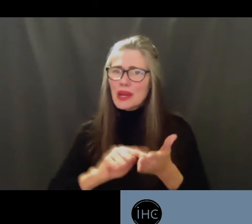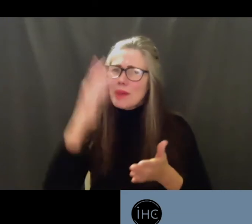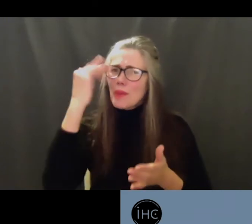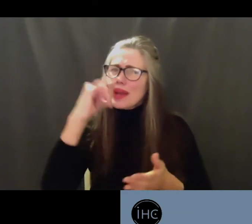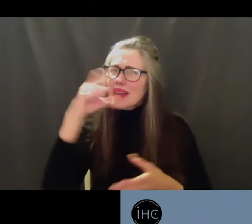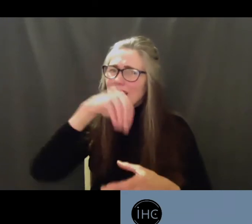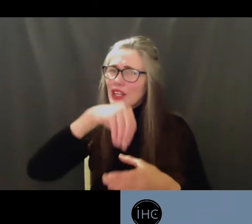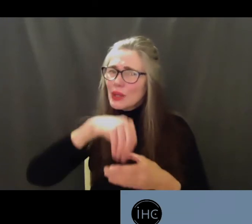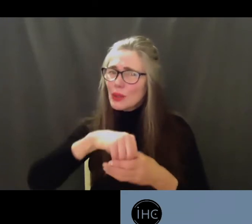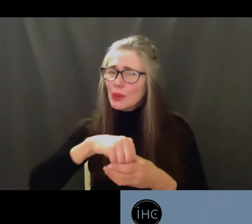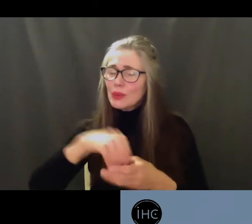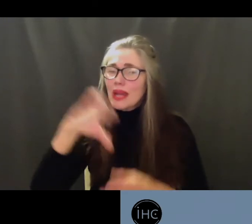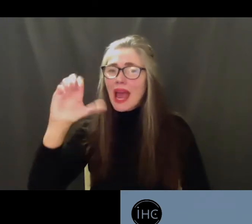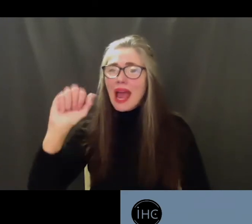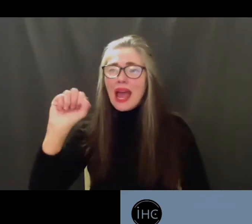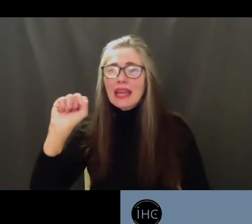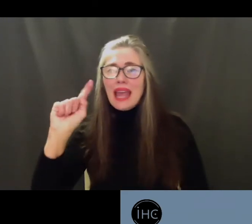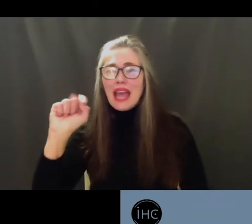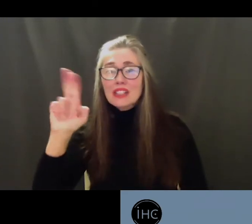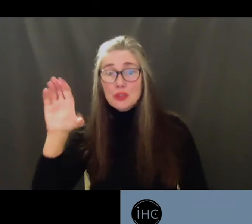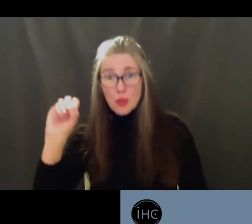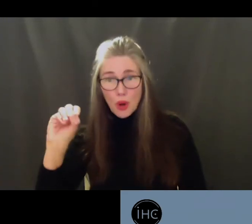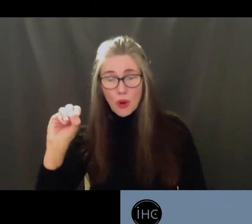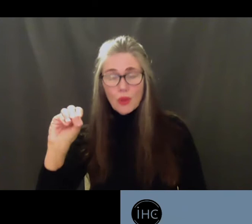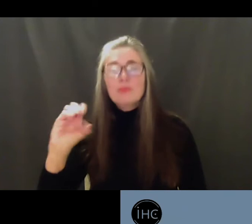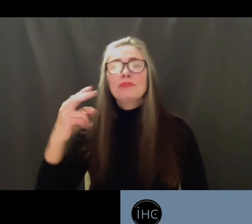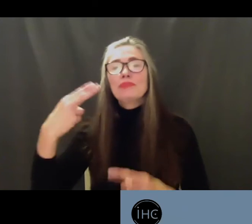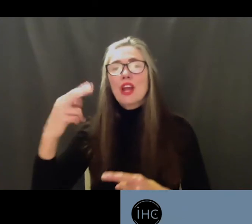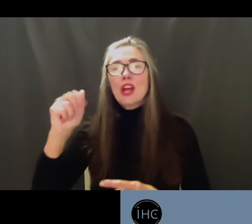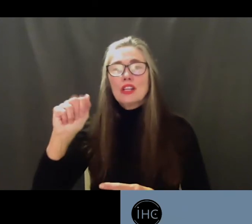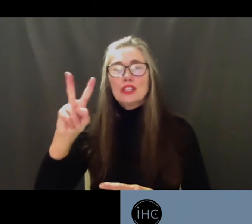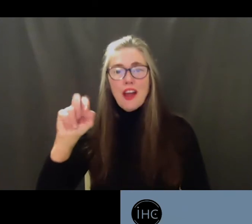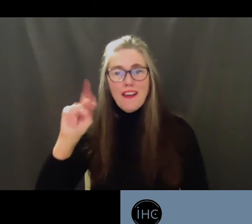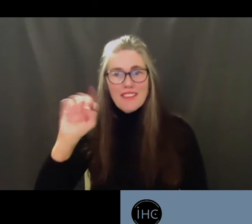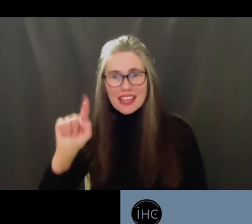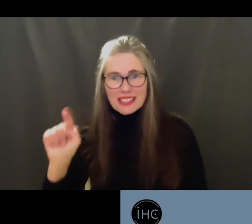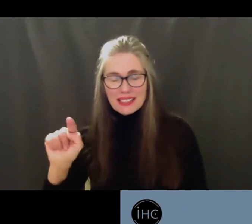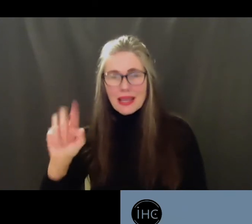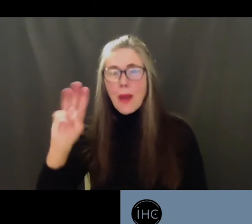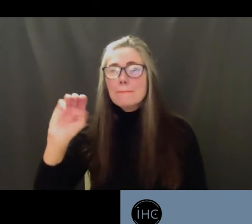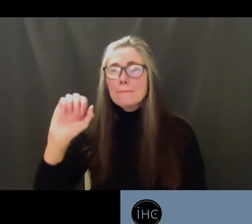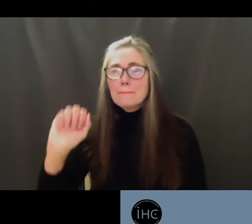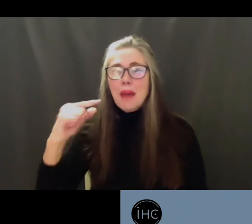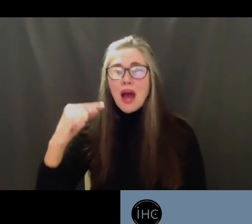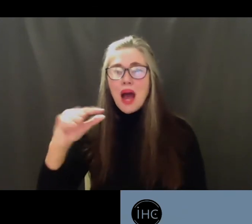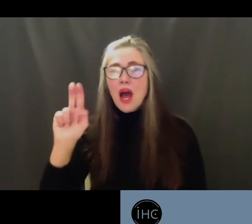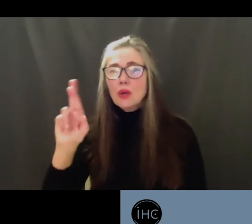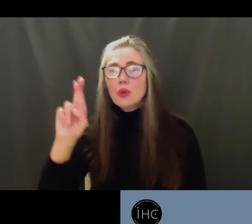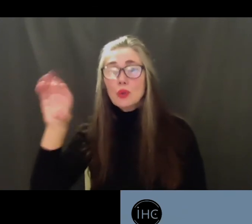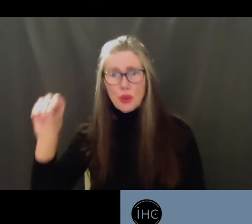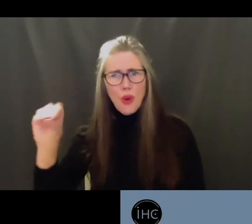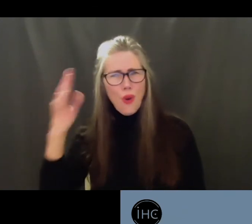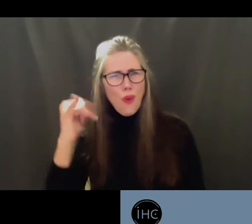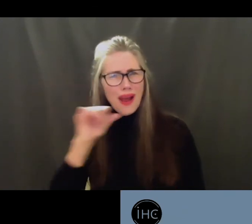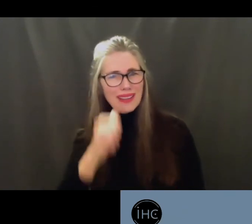include leaders such as Castro, Chavez, Maduro? Mm-hmm. Yeah, That's a great question. I get that quite